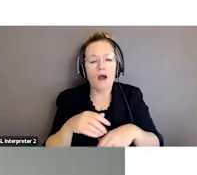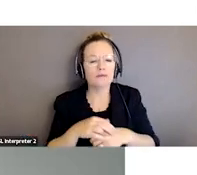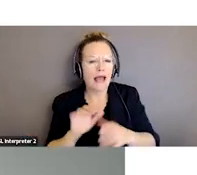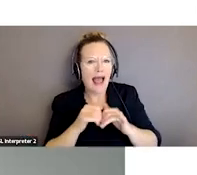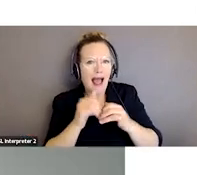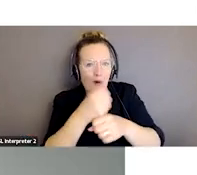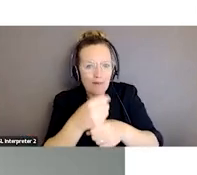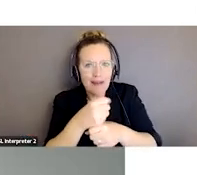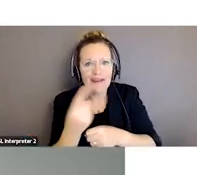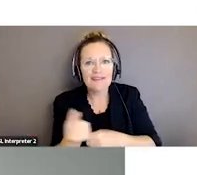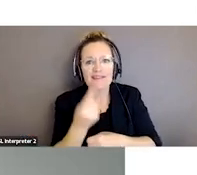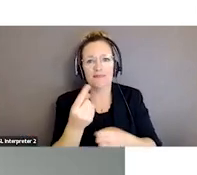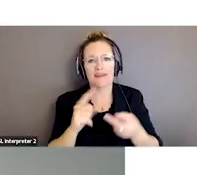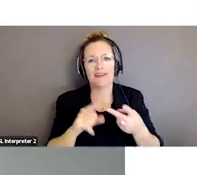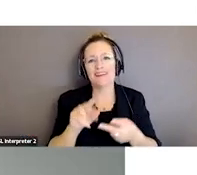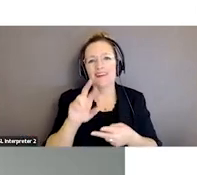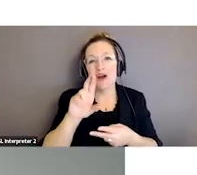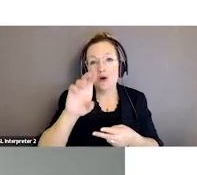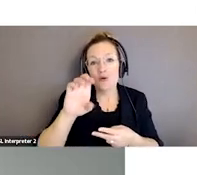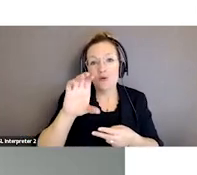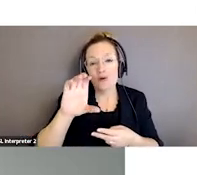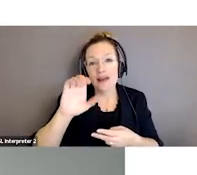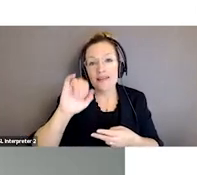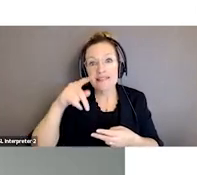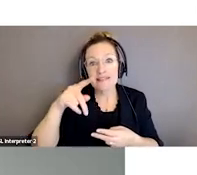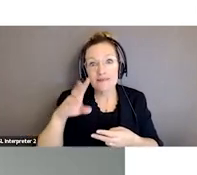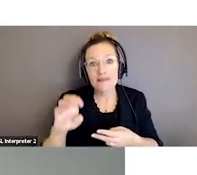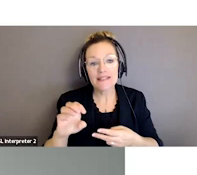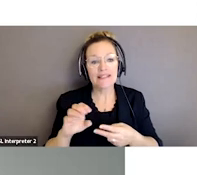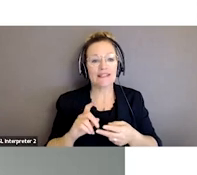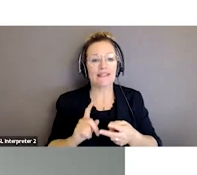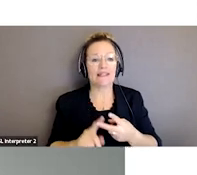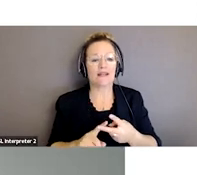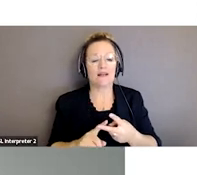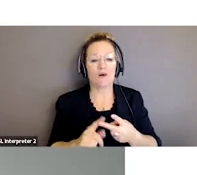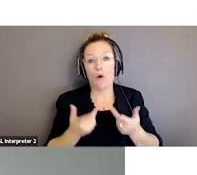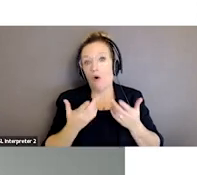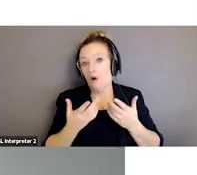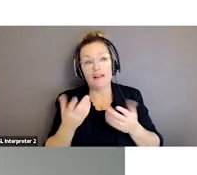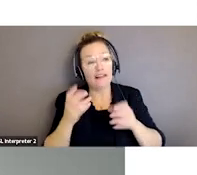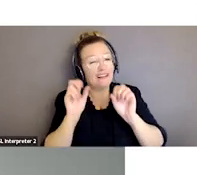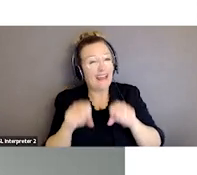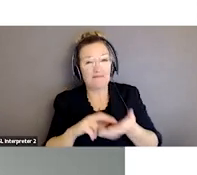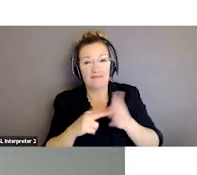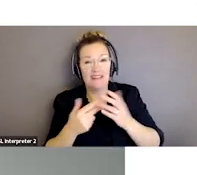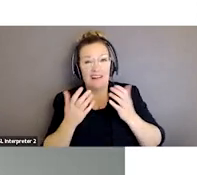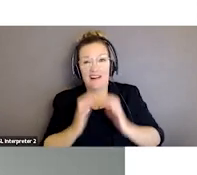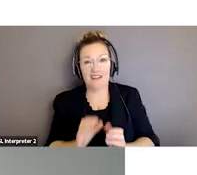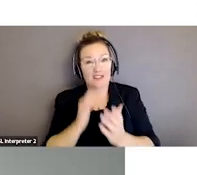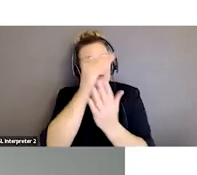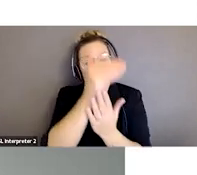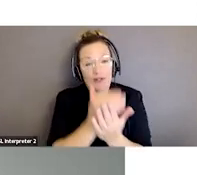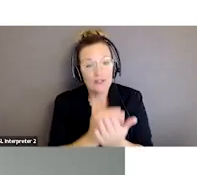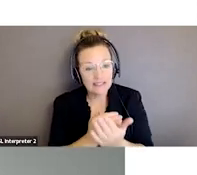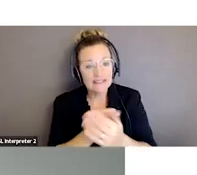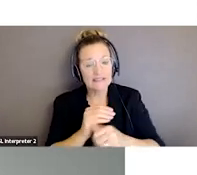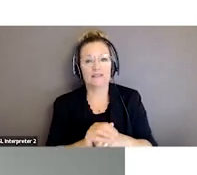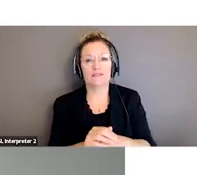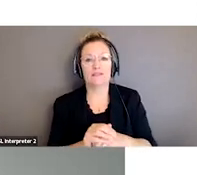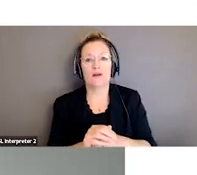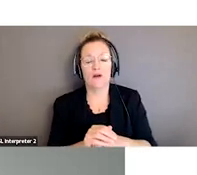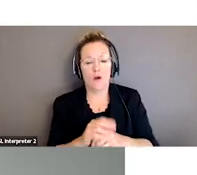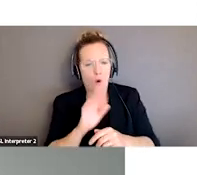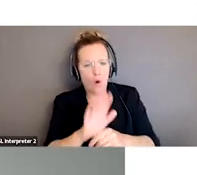recipes, compilations of information such as customer lists, methods, processes, even